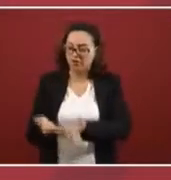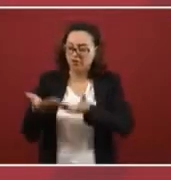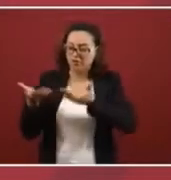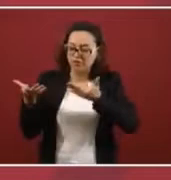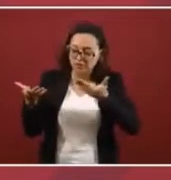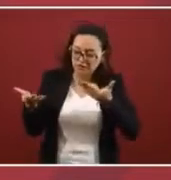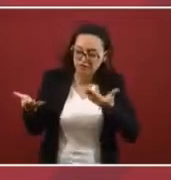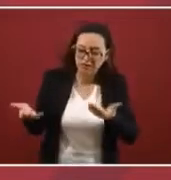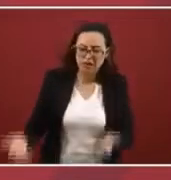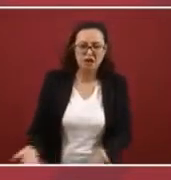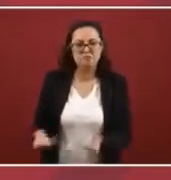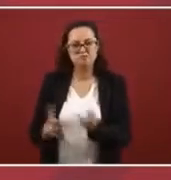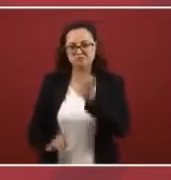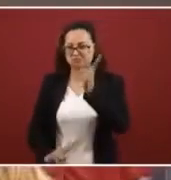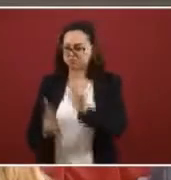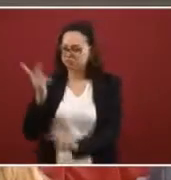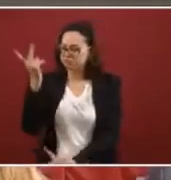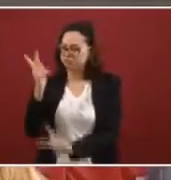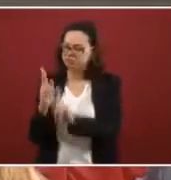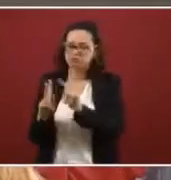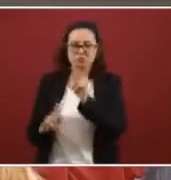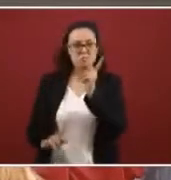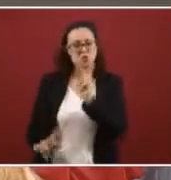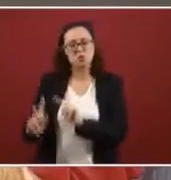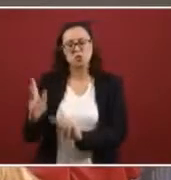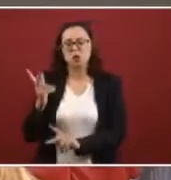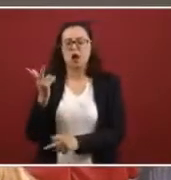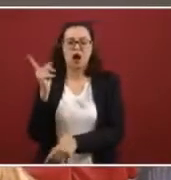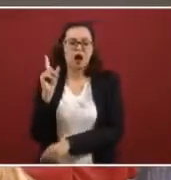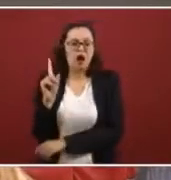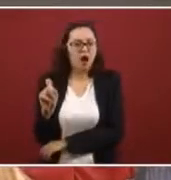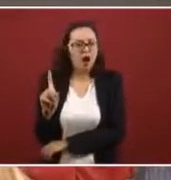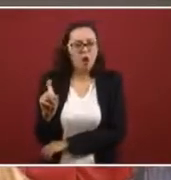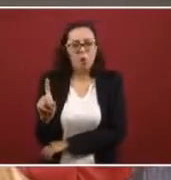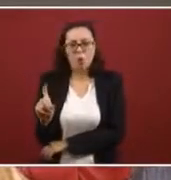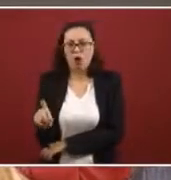land with water. And besides that, it has